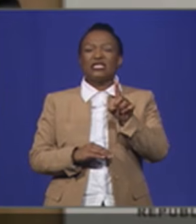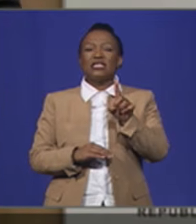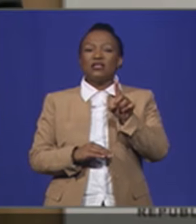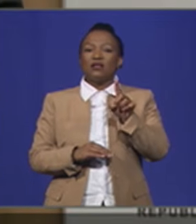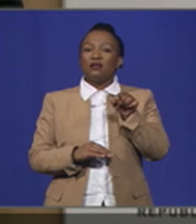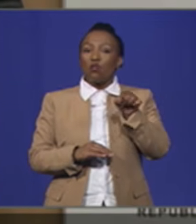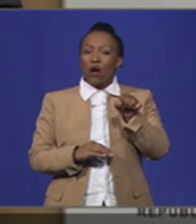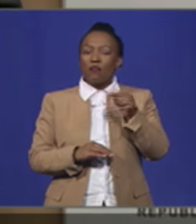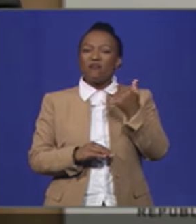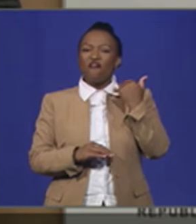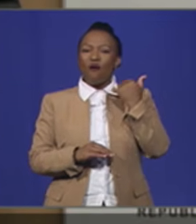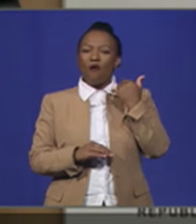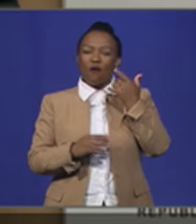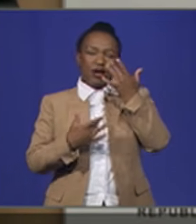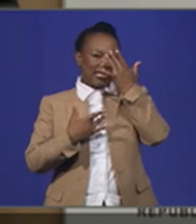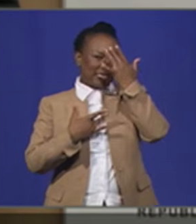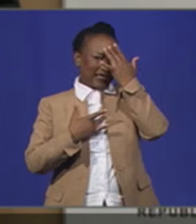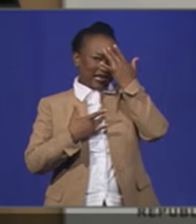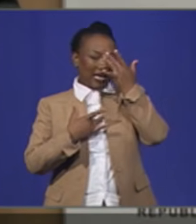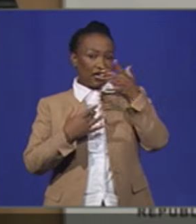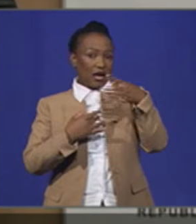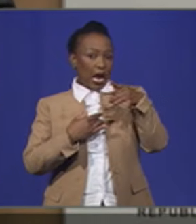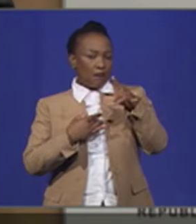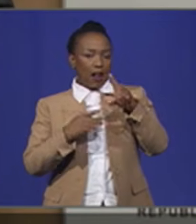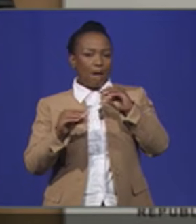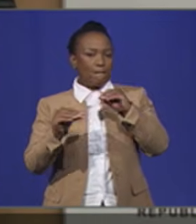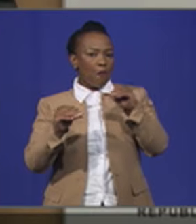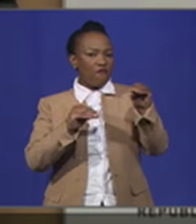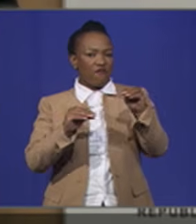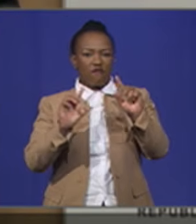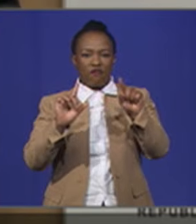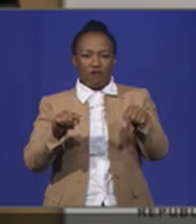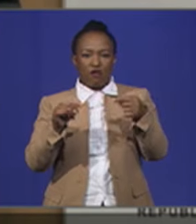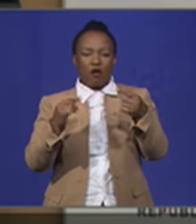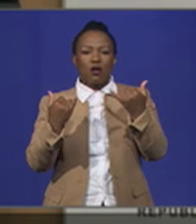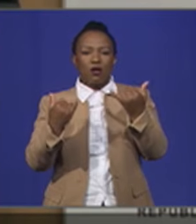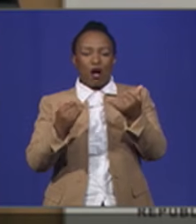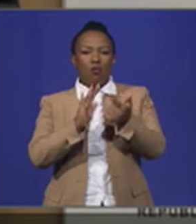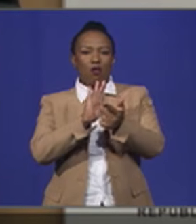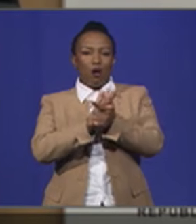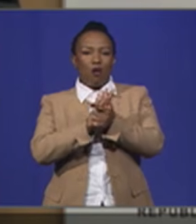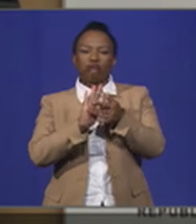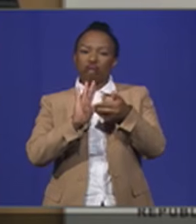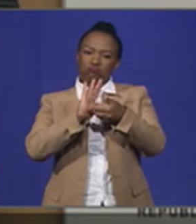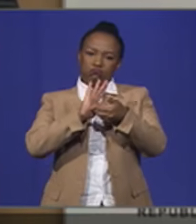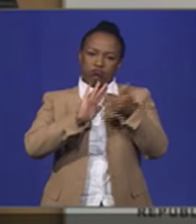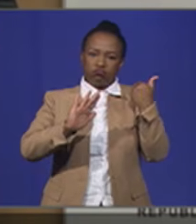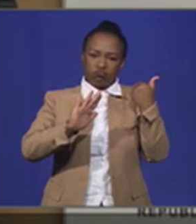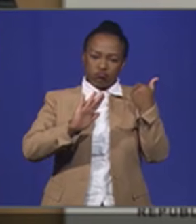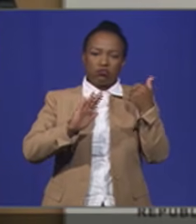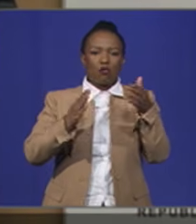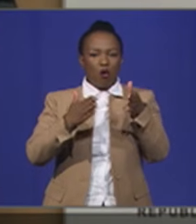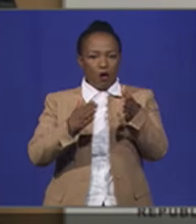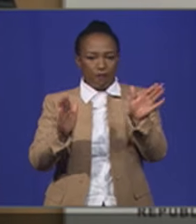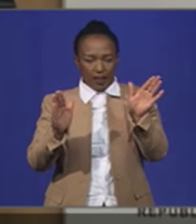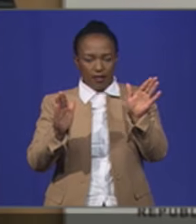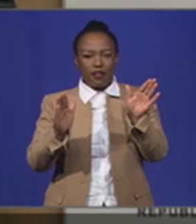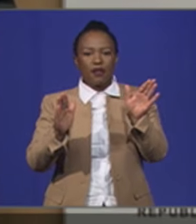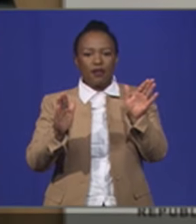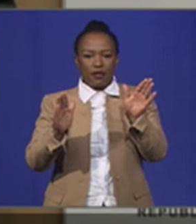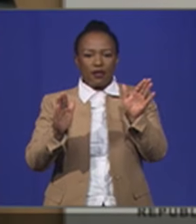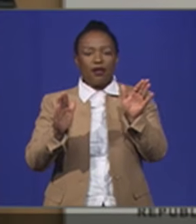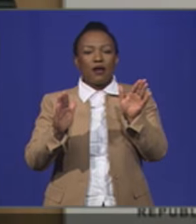the KwaZulu-Natal disease management area and lifting the disease management area completely. This will obviously have